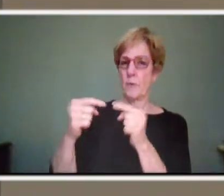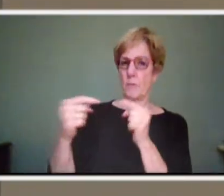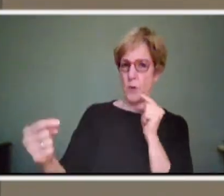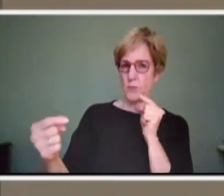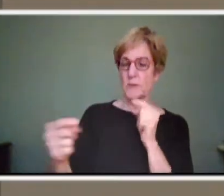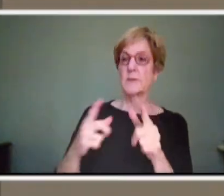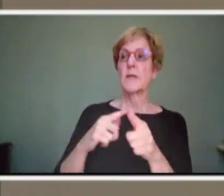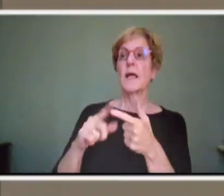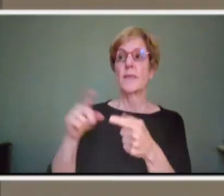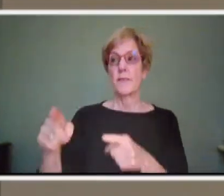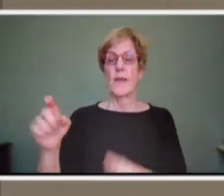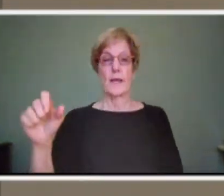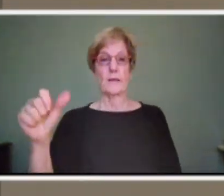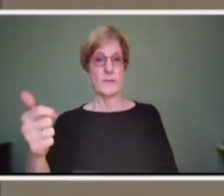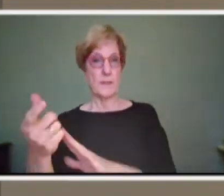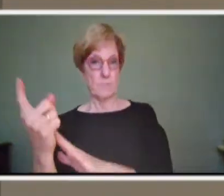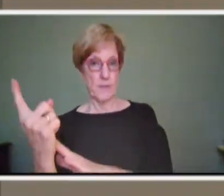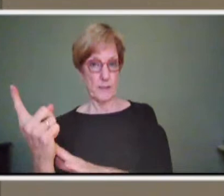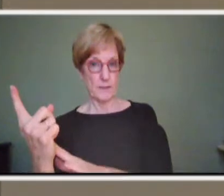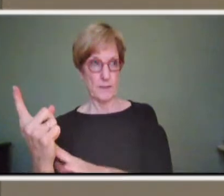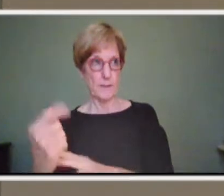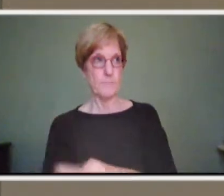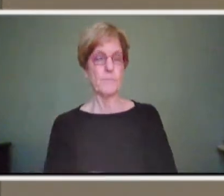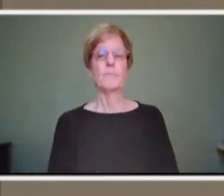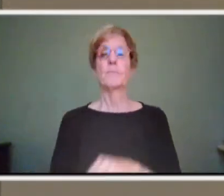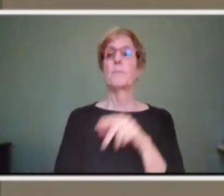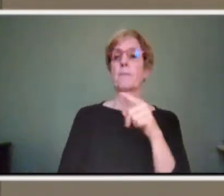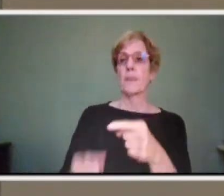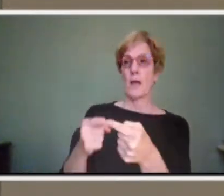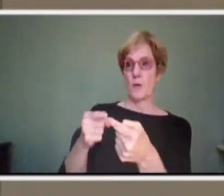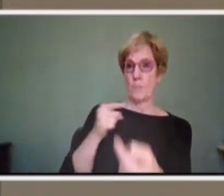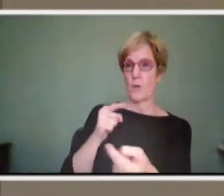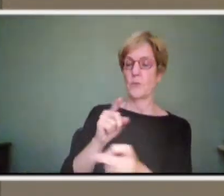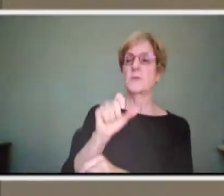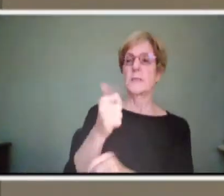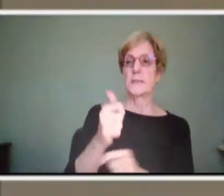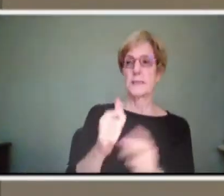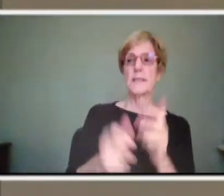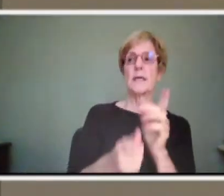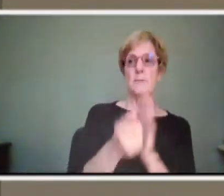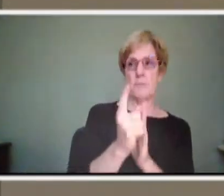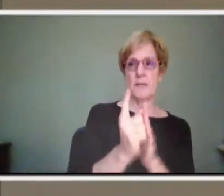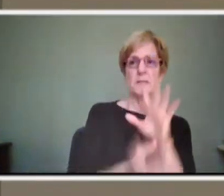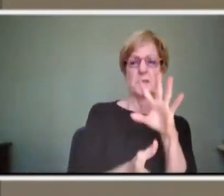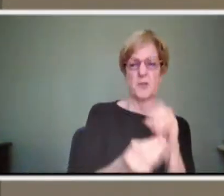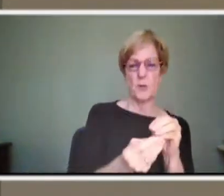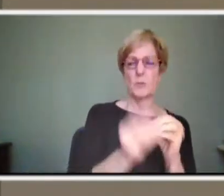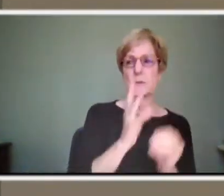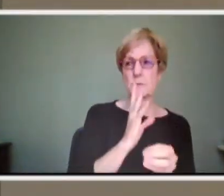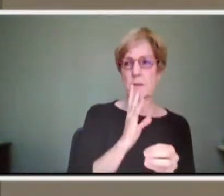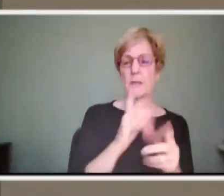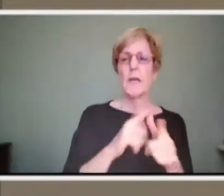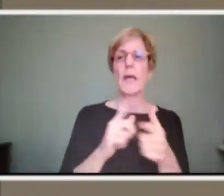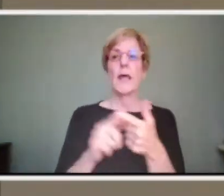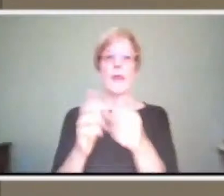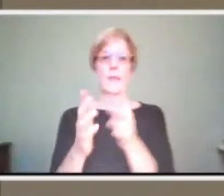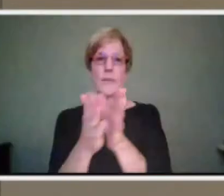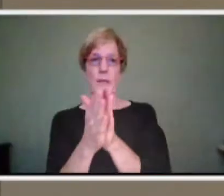will get 10 minutes, the opponent gets 10 minutes combined, and then the petitioner will get a 2-minute